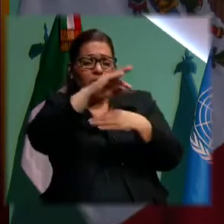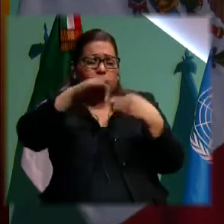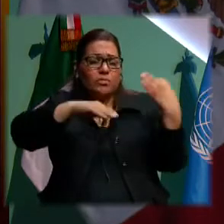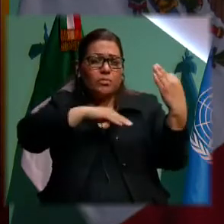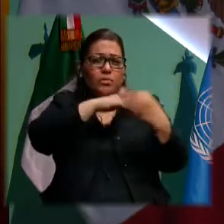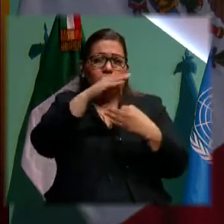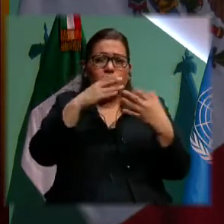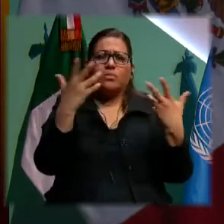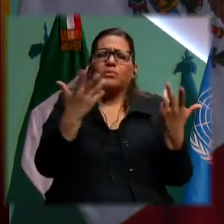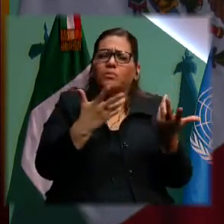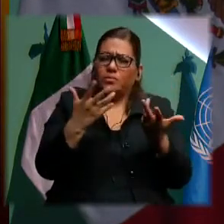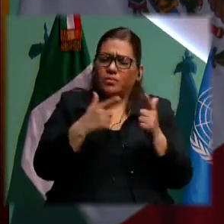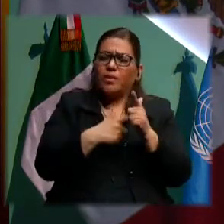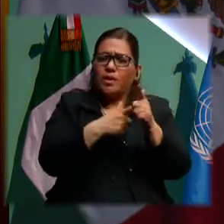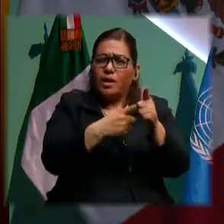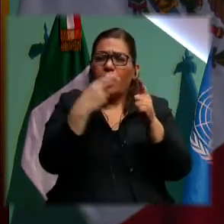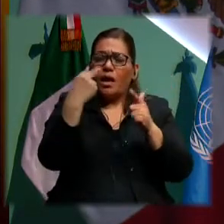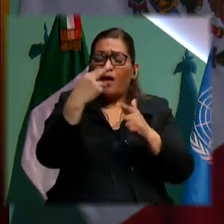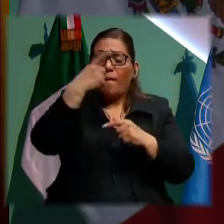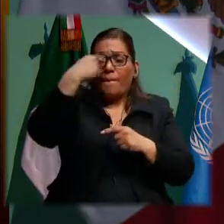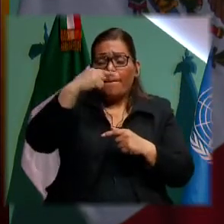of our future.